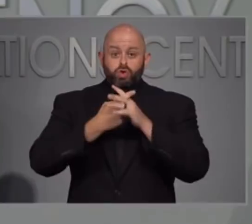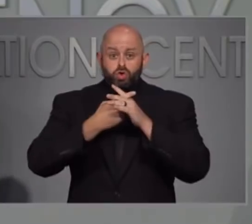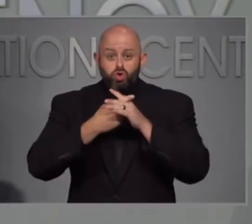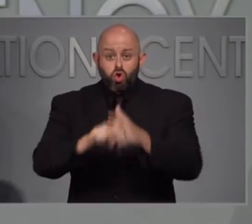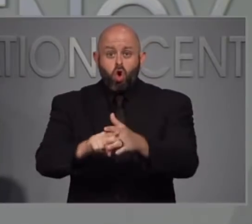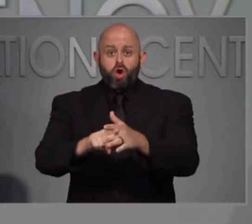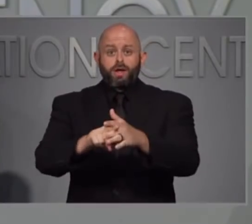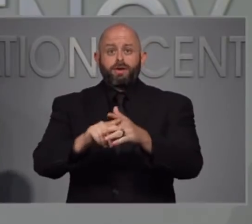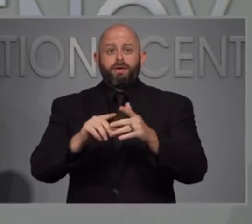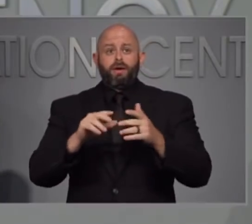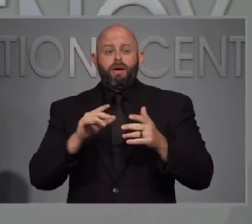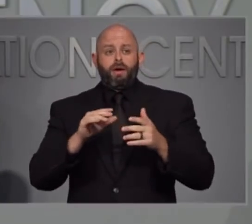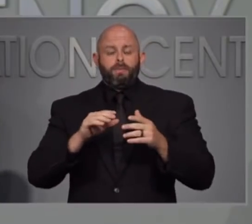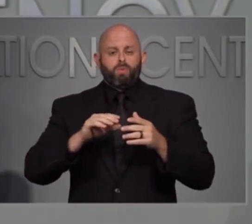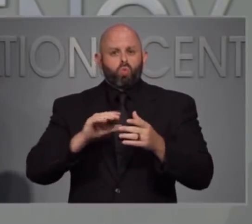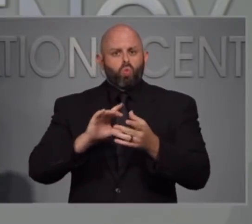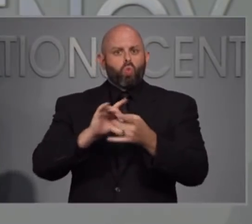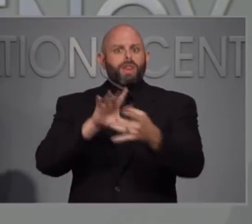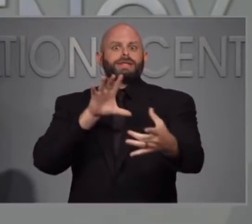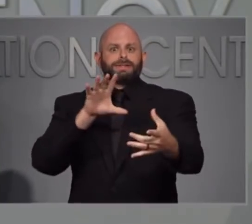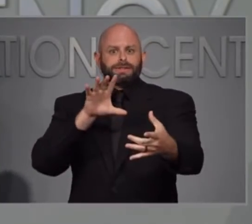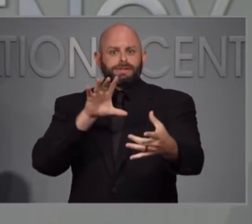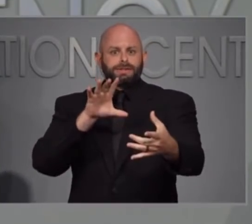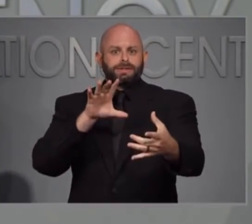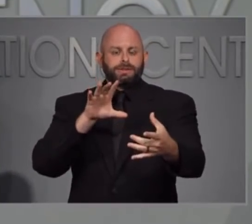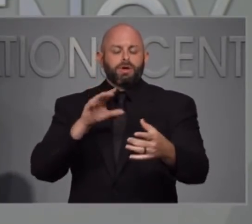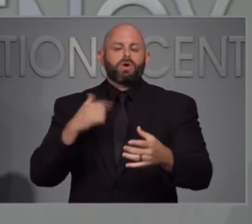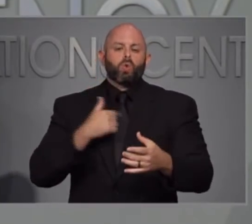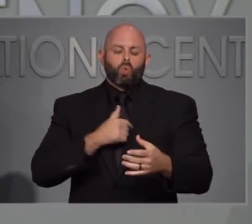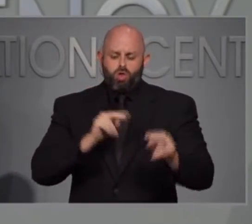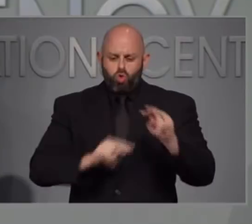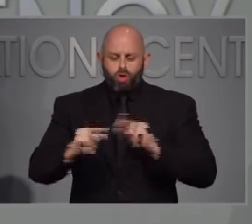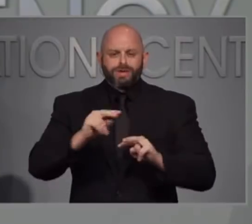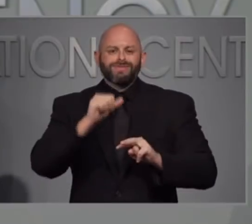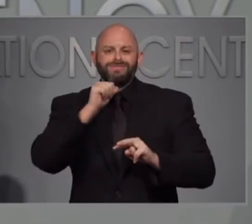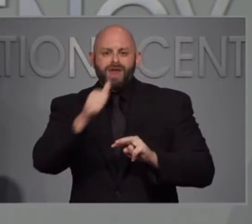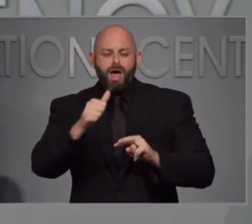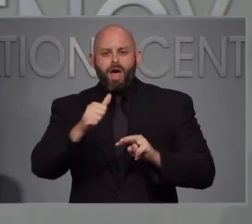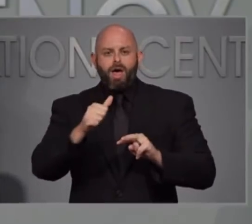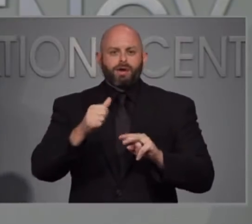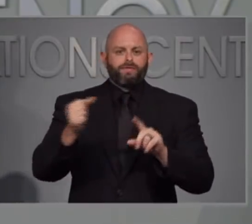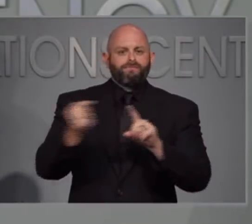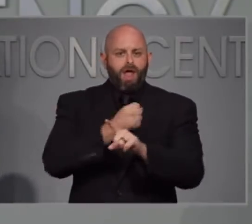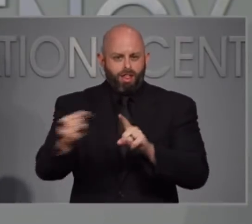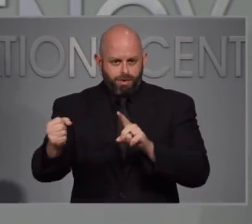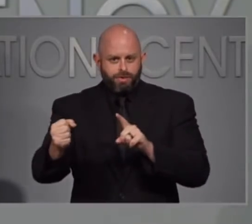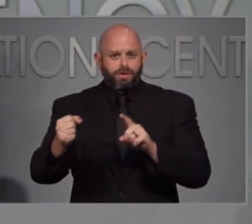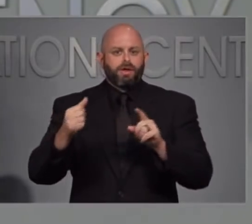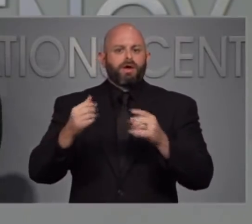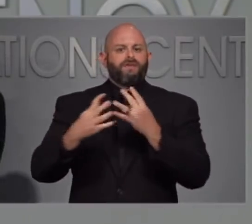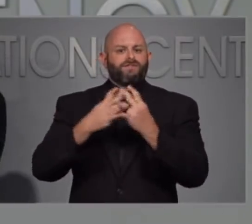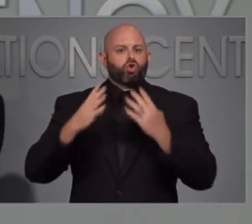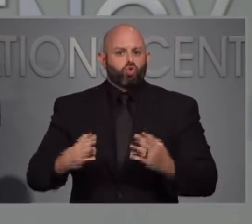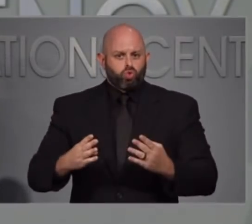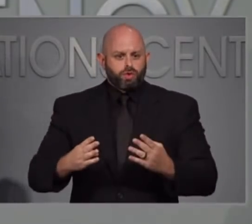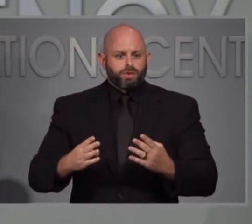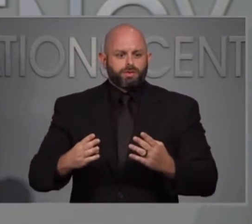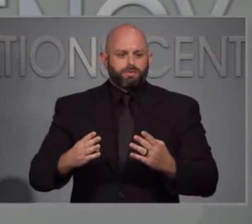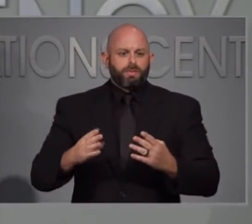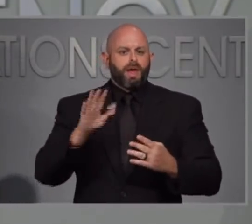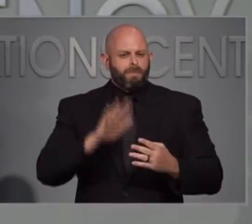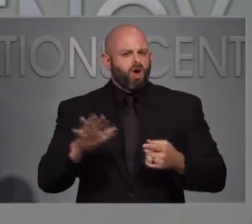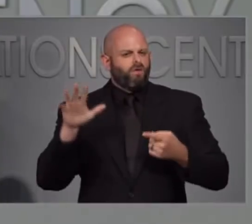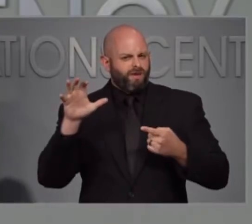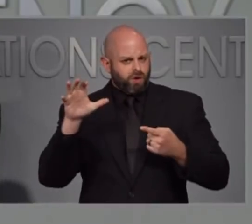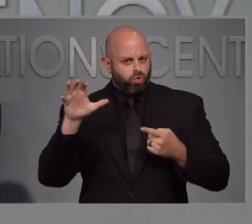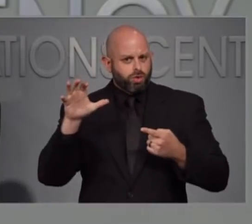limits of confinement, we looked at a candidate pool of nonviolent offenders of approximately 500. Since that time, that candidate pool has